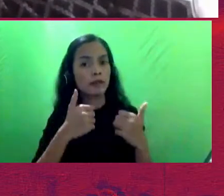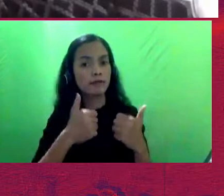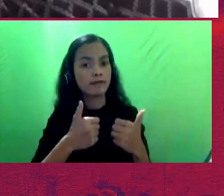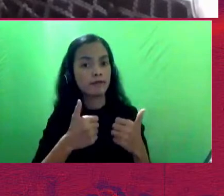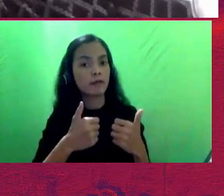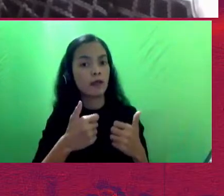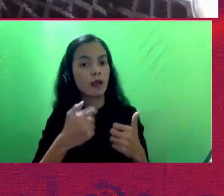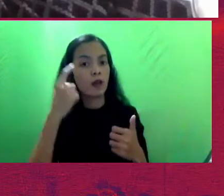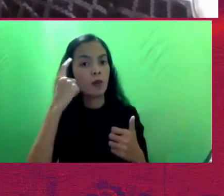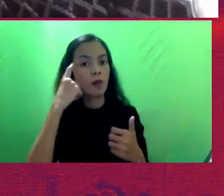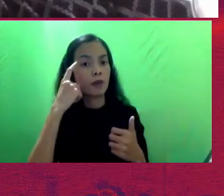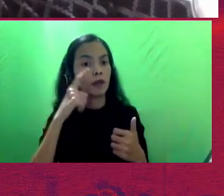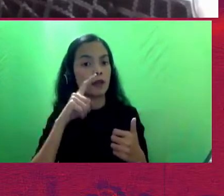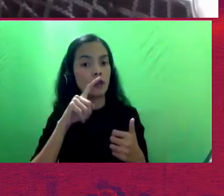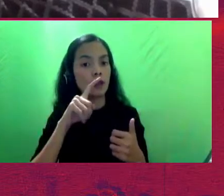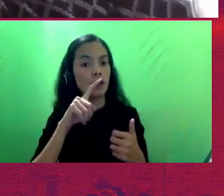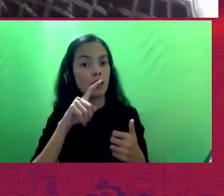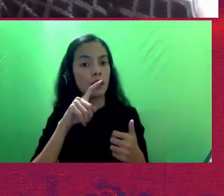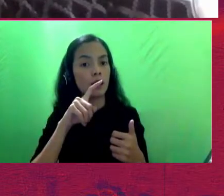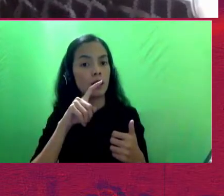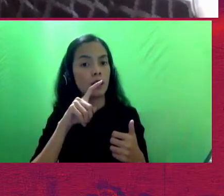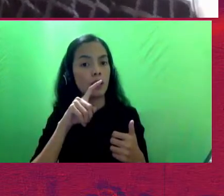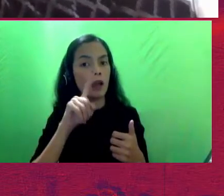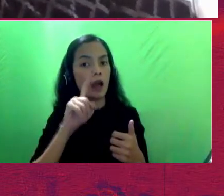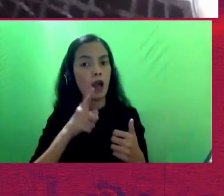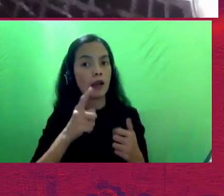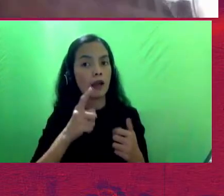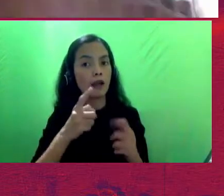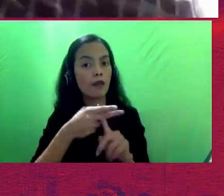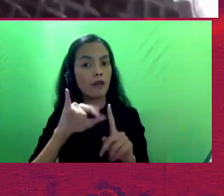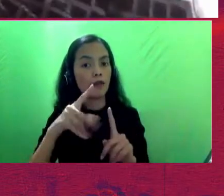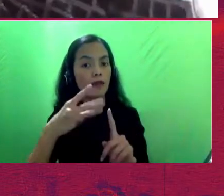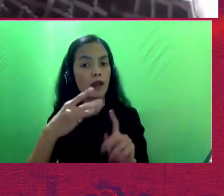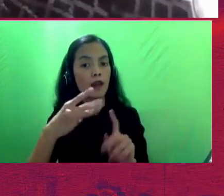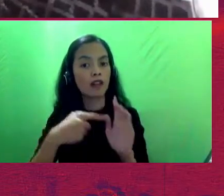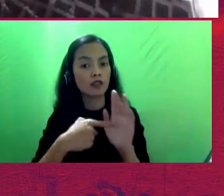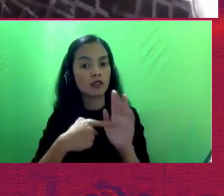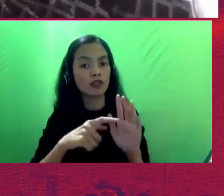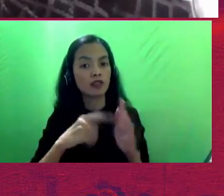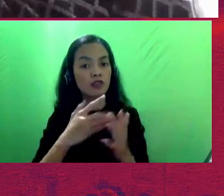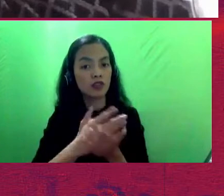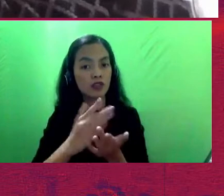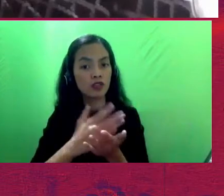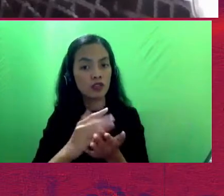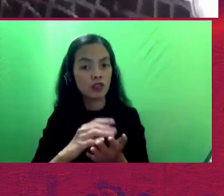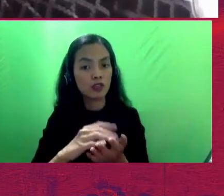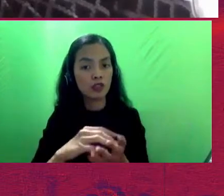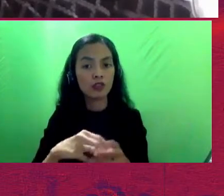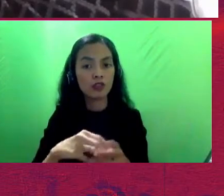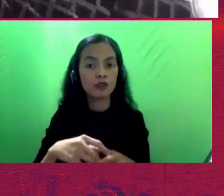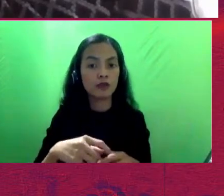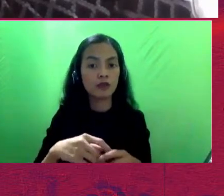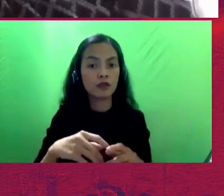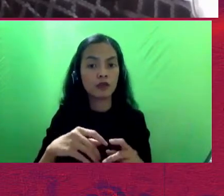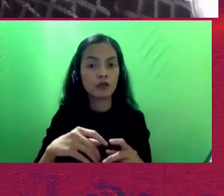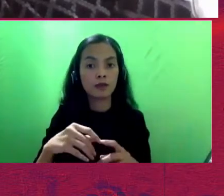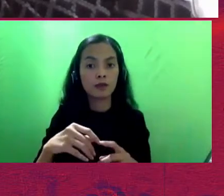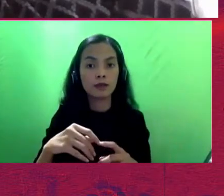your file to share, right? We will Yes, help. if you can pull up the PowerPoint. Okay,